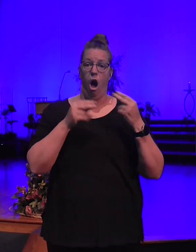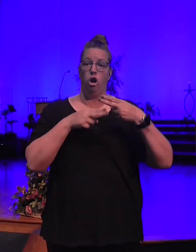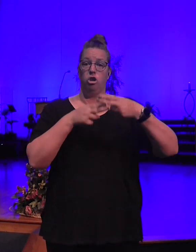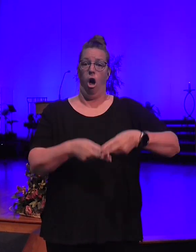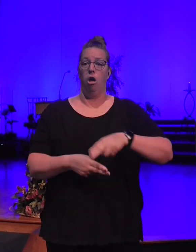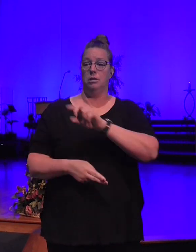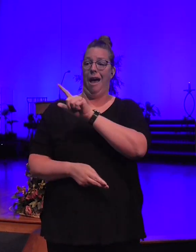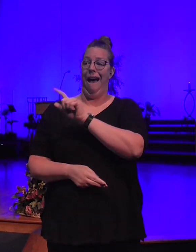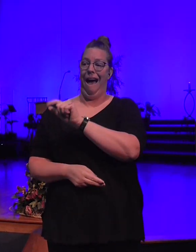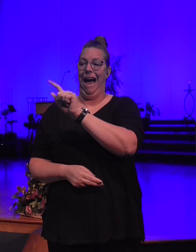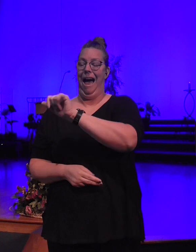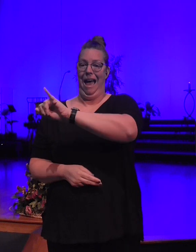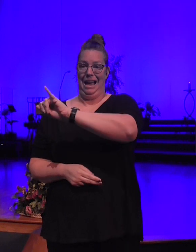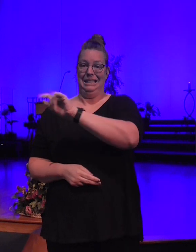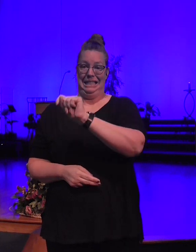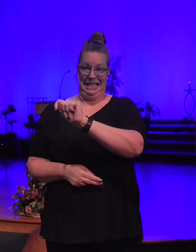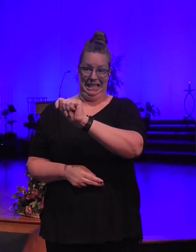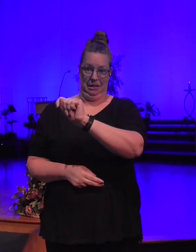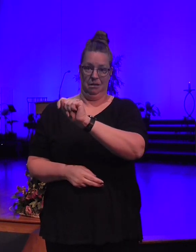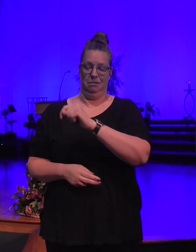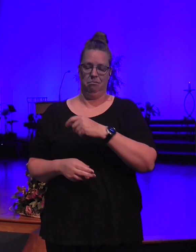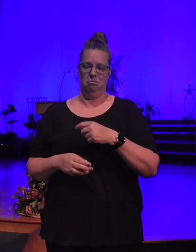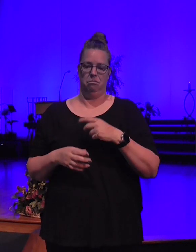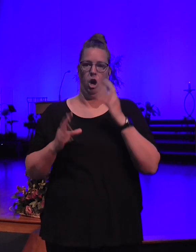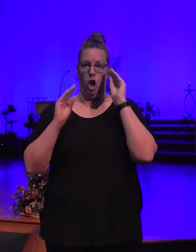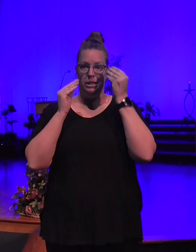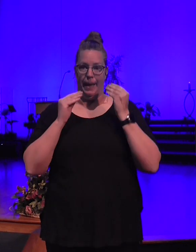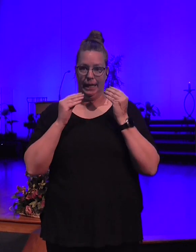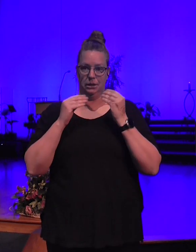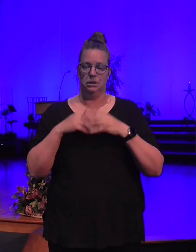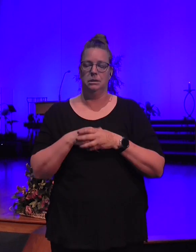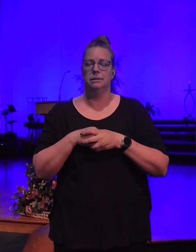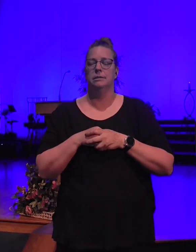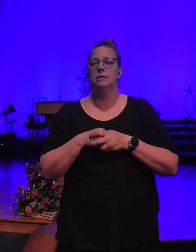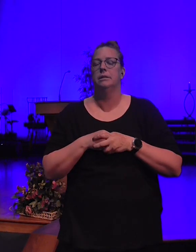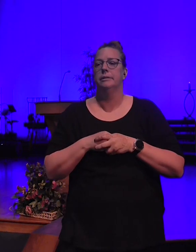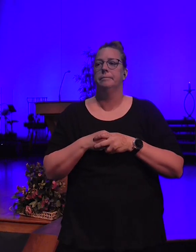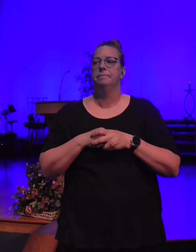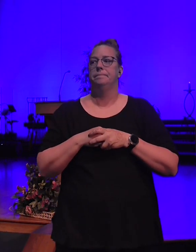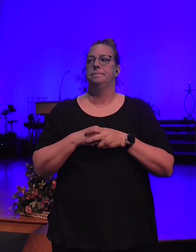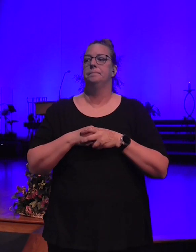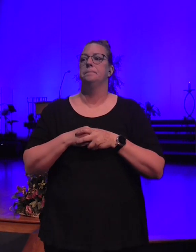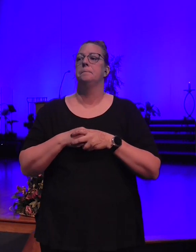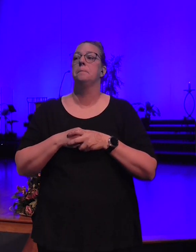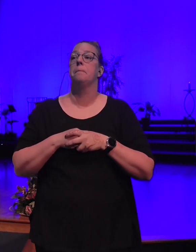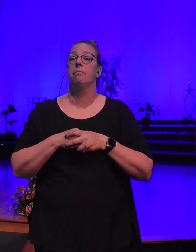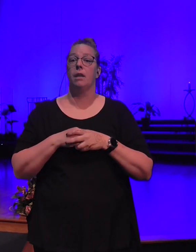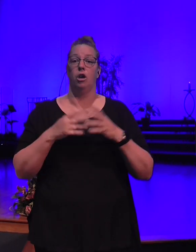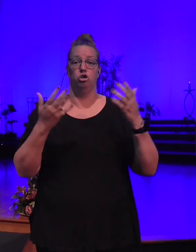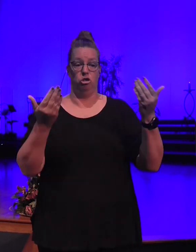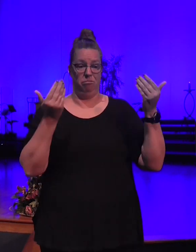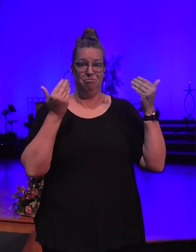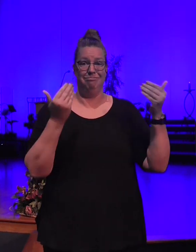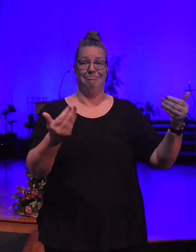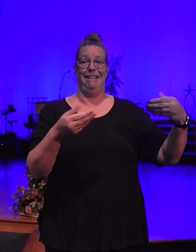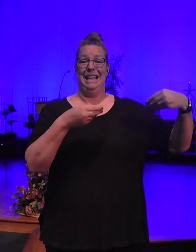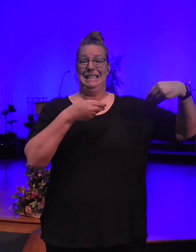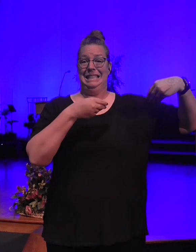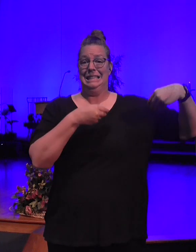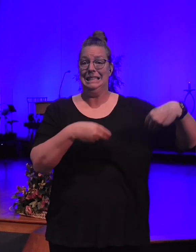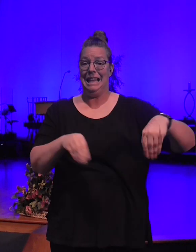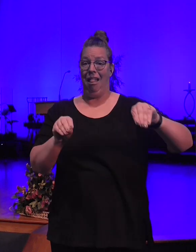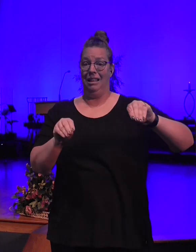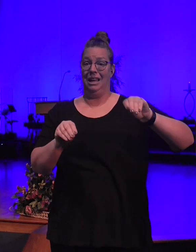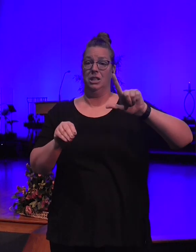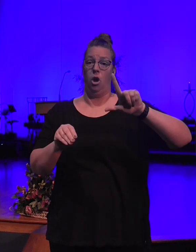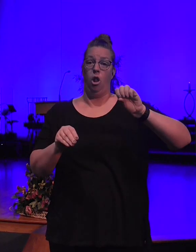or IT cosmetic. And she ended up selling this to